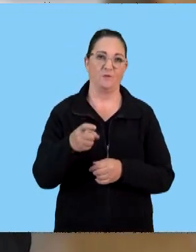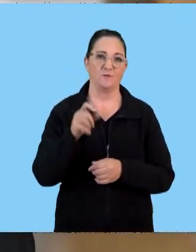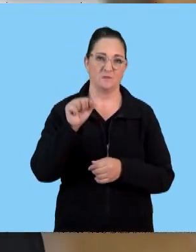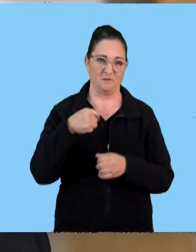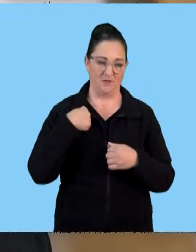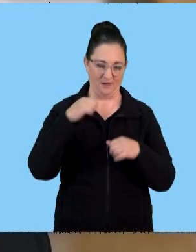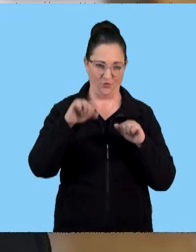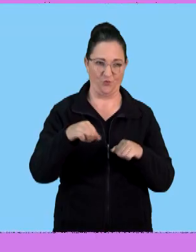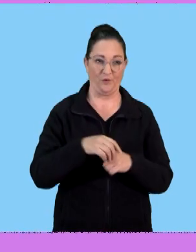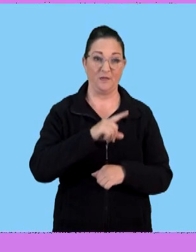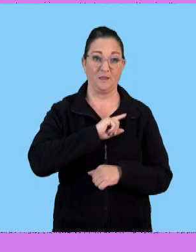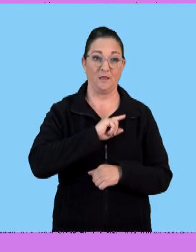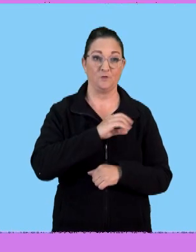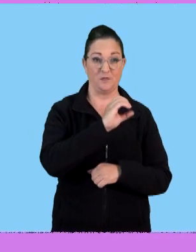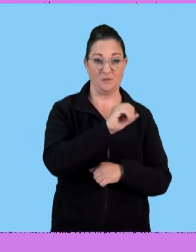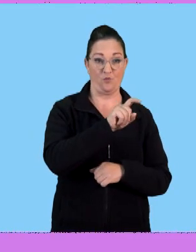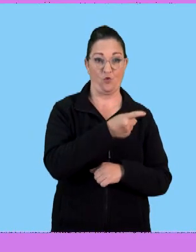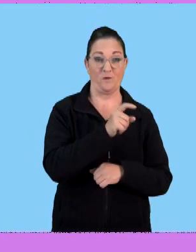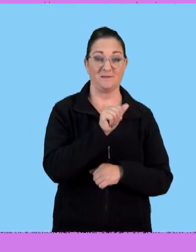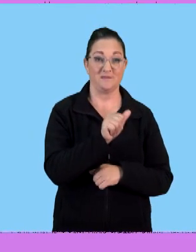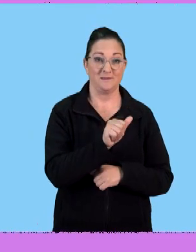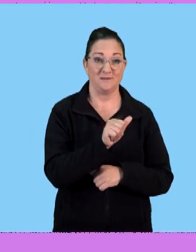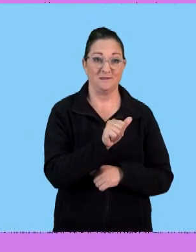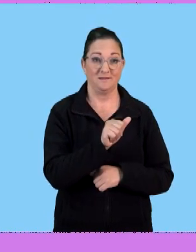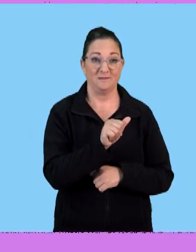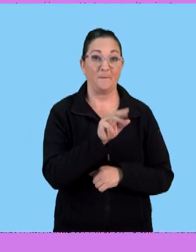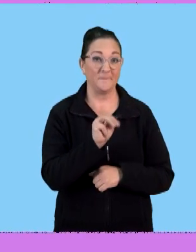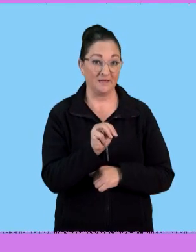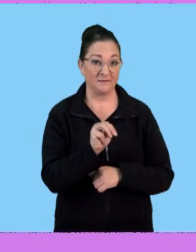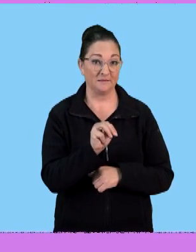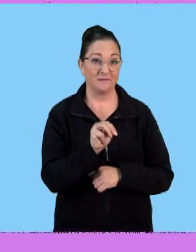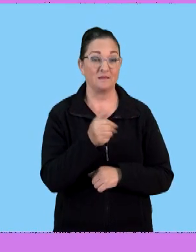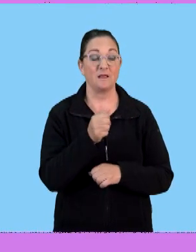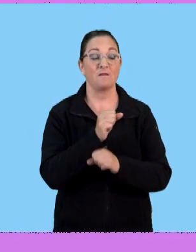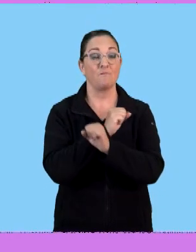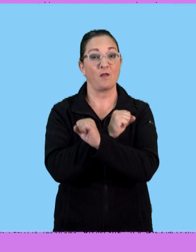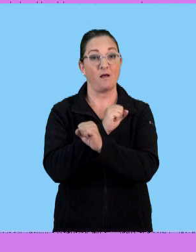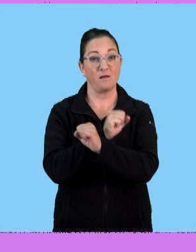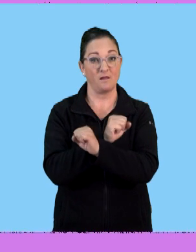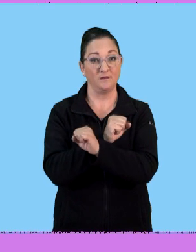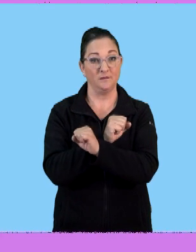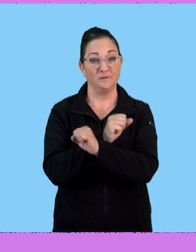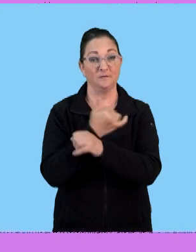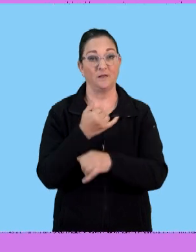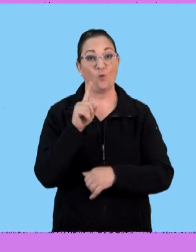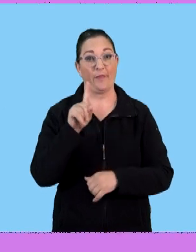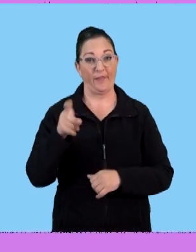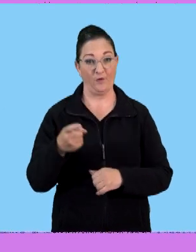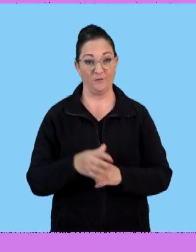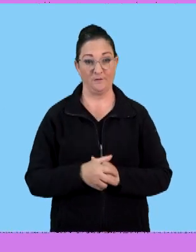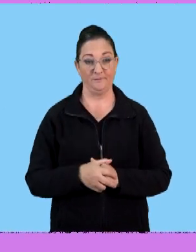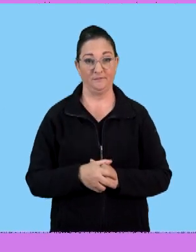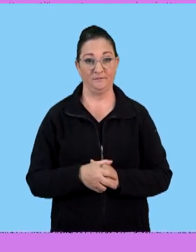1,000. So, therefore, you'll take your 0.6 meters and I will multiply that by the conversion